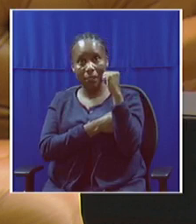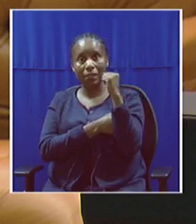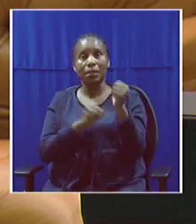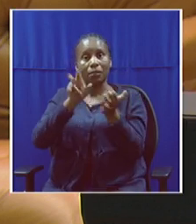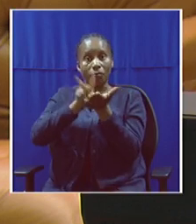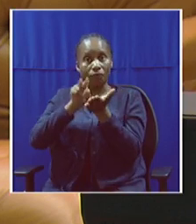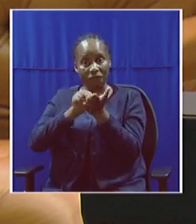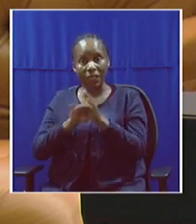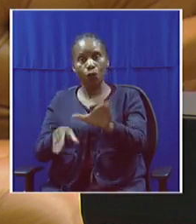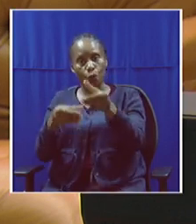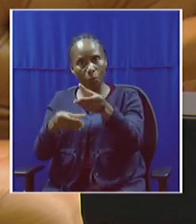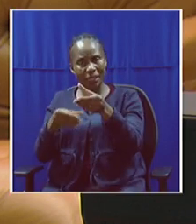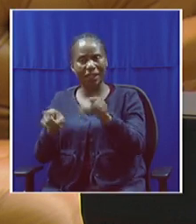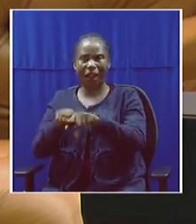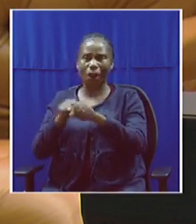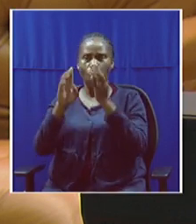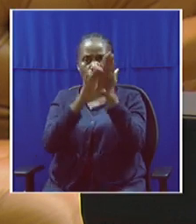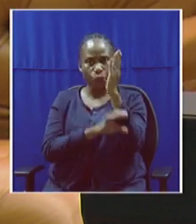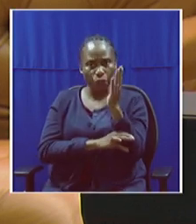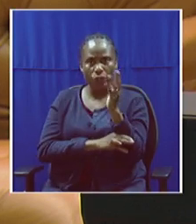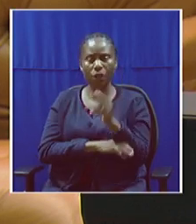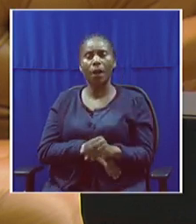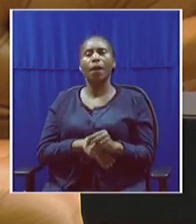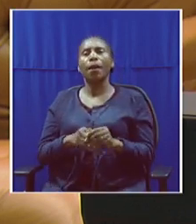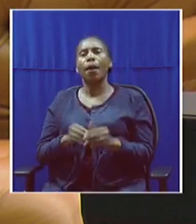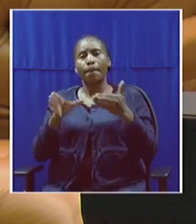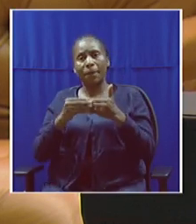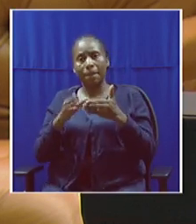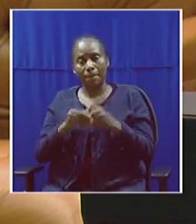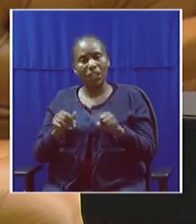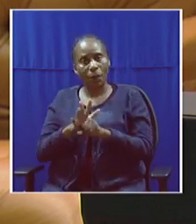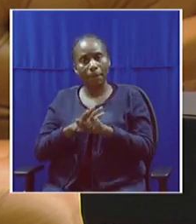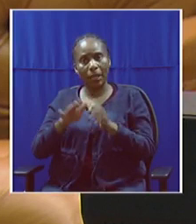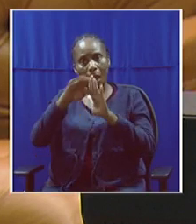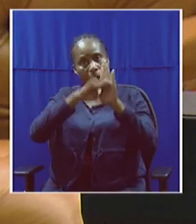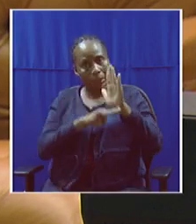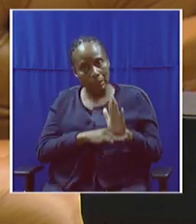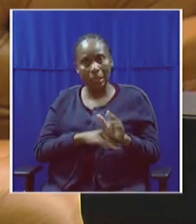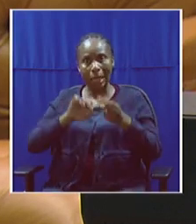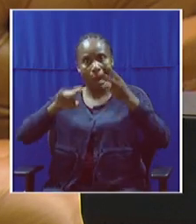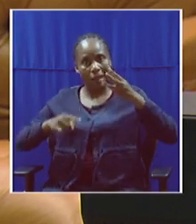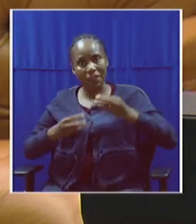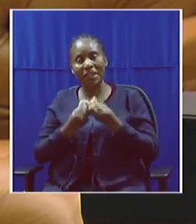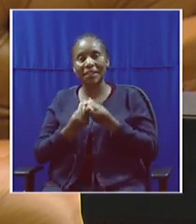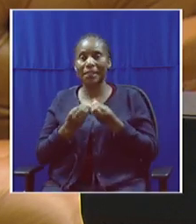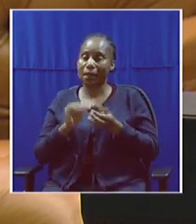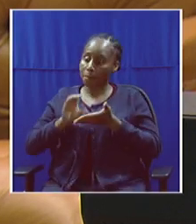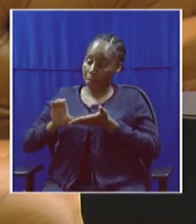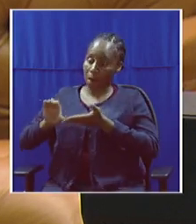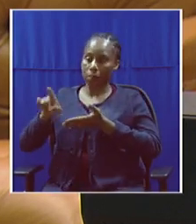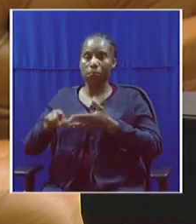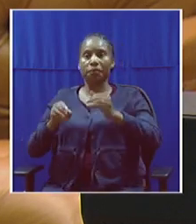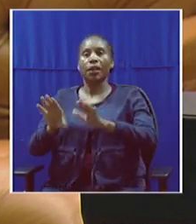documents like Constitution membership L list Etc strect enforcement of existing